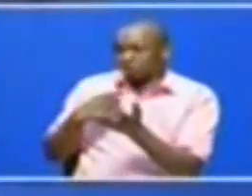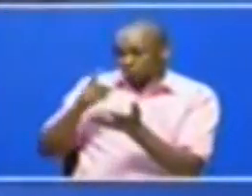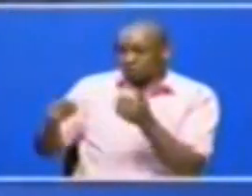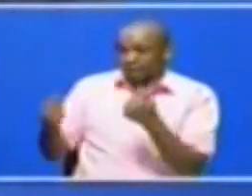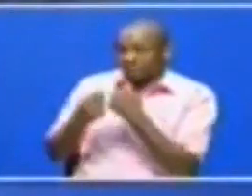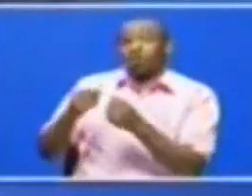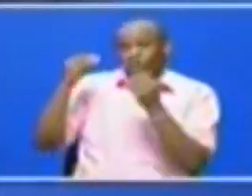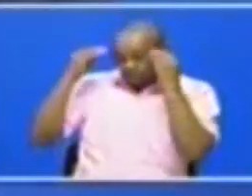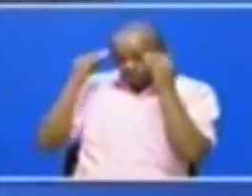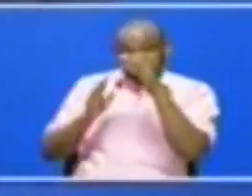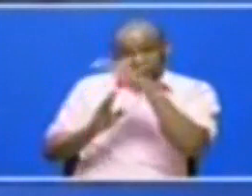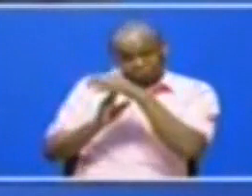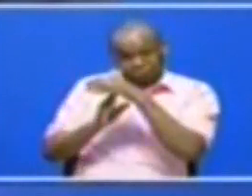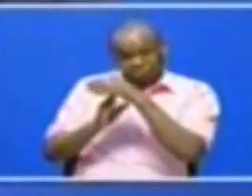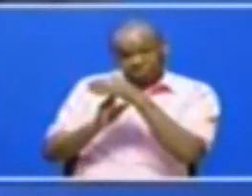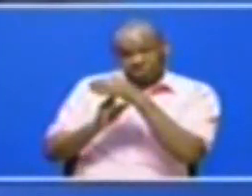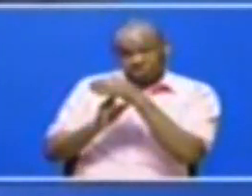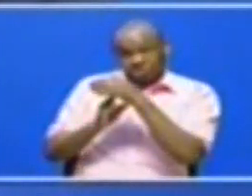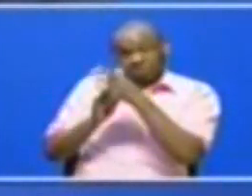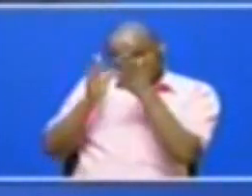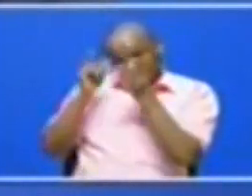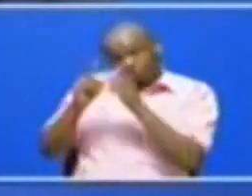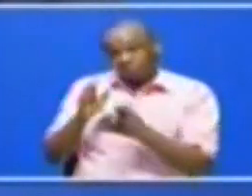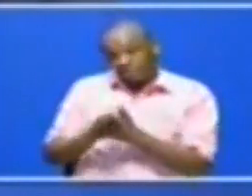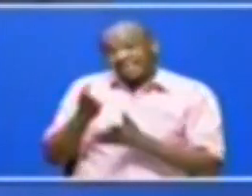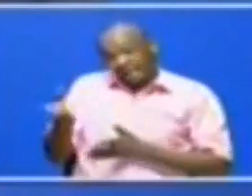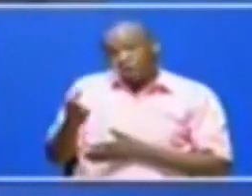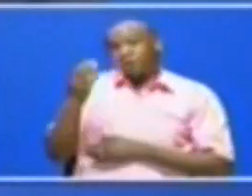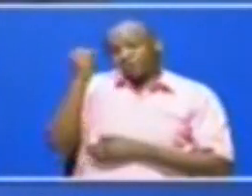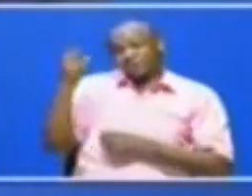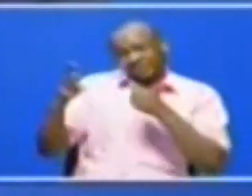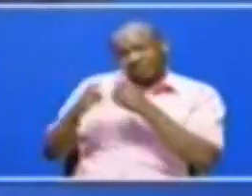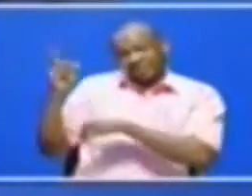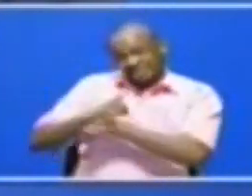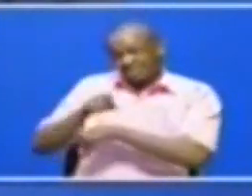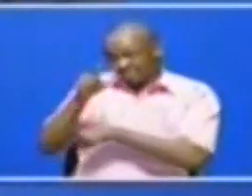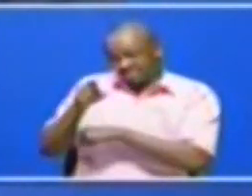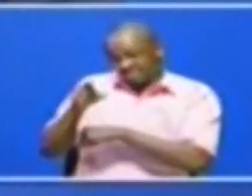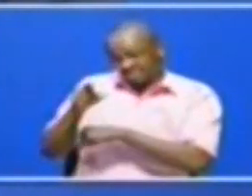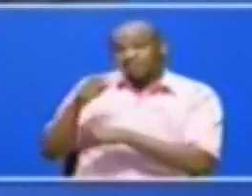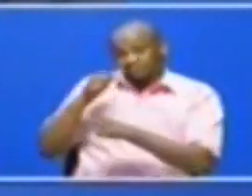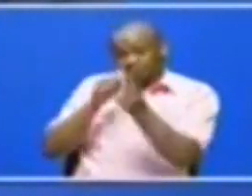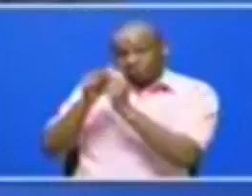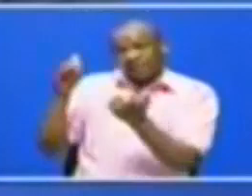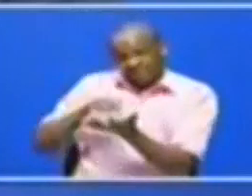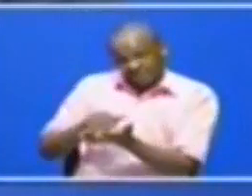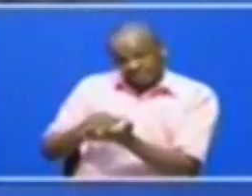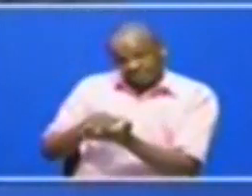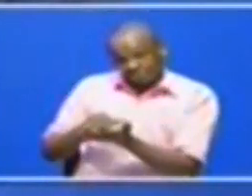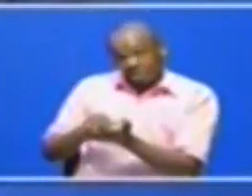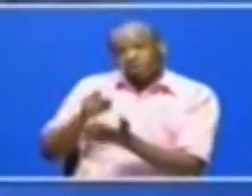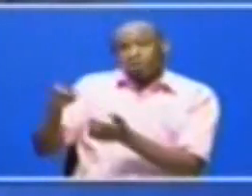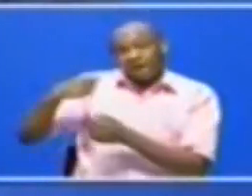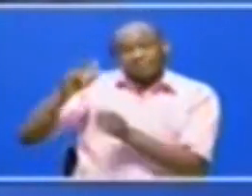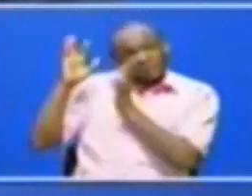provided by the court. What we're heading to in 57 days, I believe, is a rerun, right? It's not a runoff. So do we